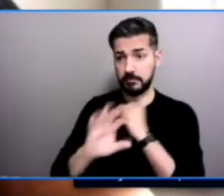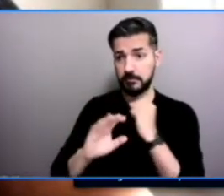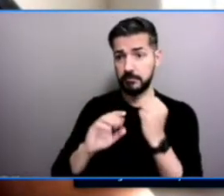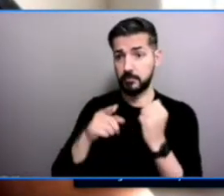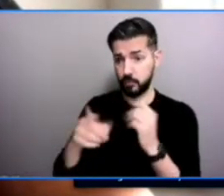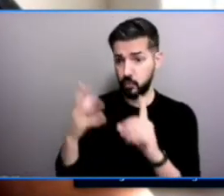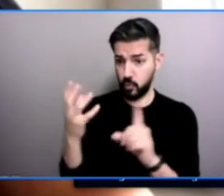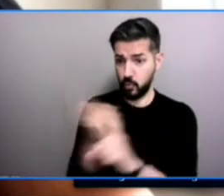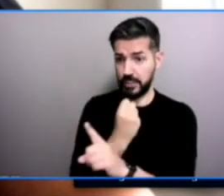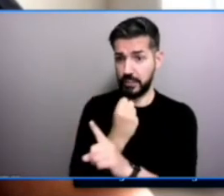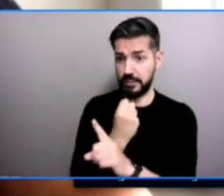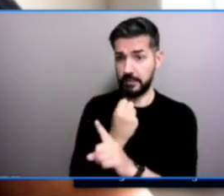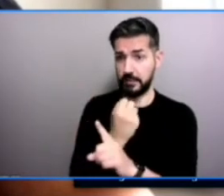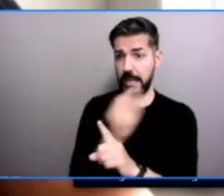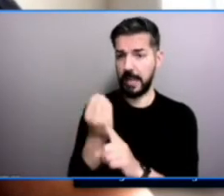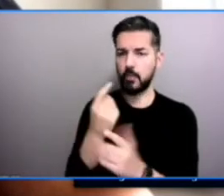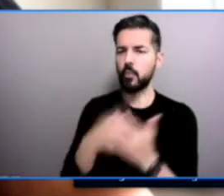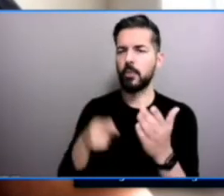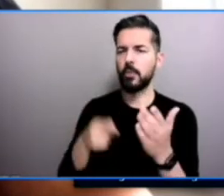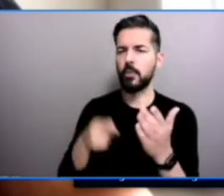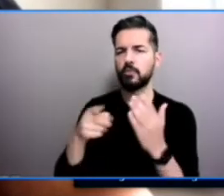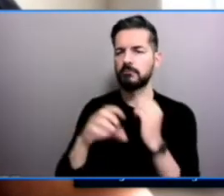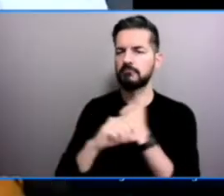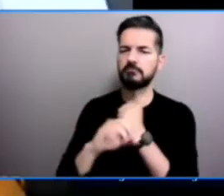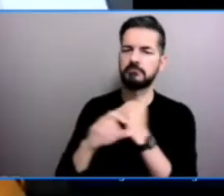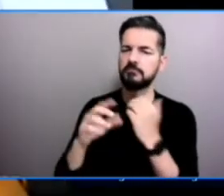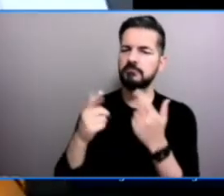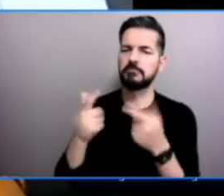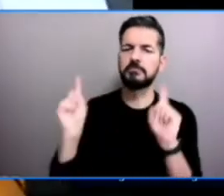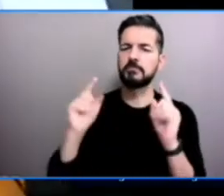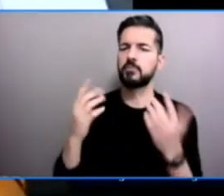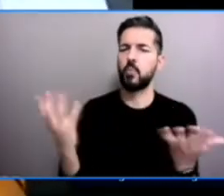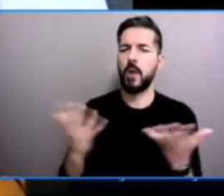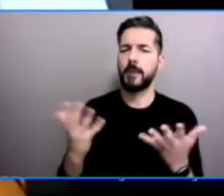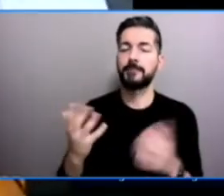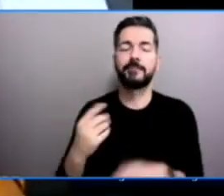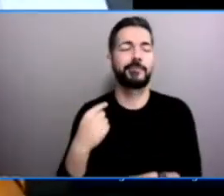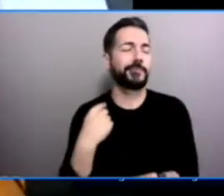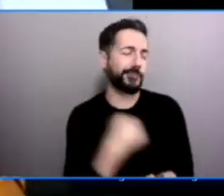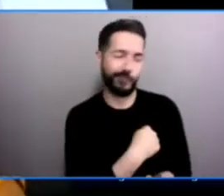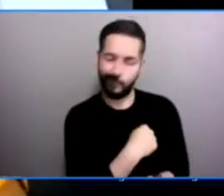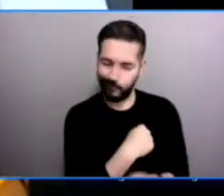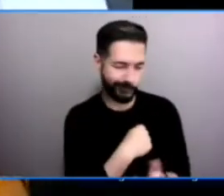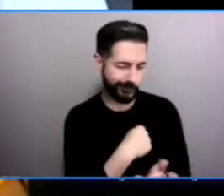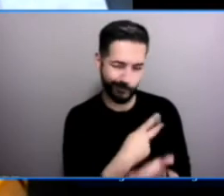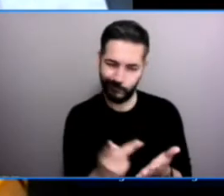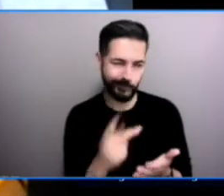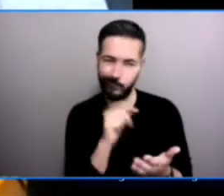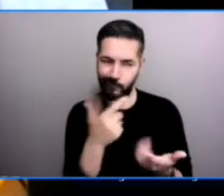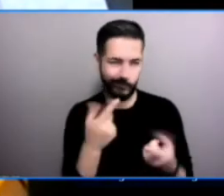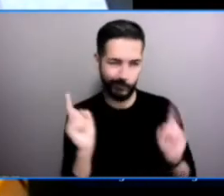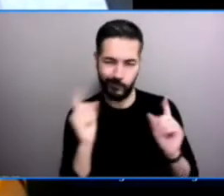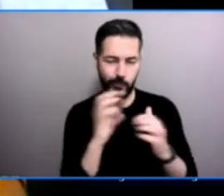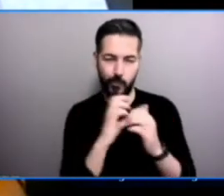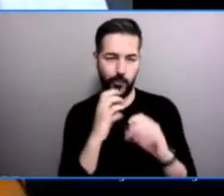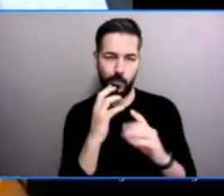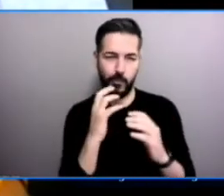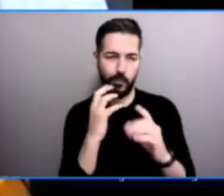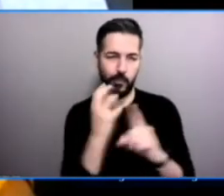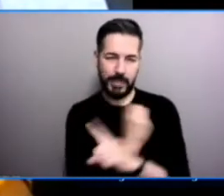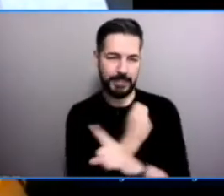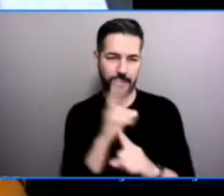of Louisiana as red, but also there's a story behind that. And it has to do with funding and term limits and all of these other things that you